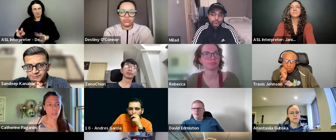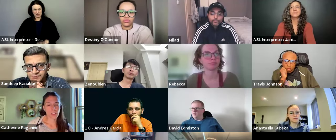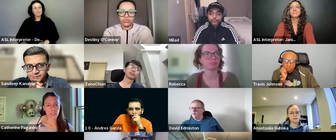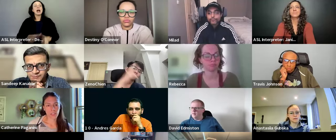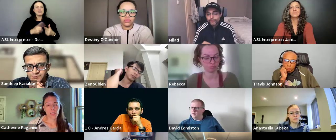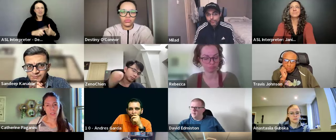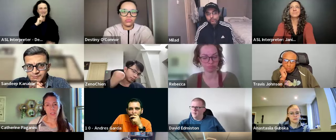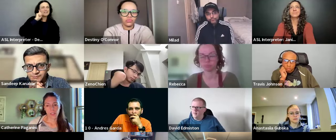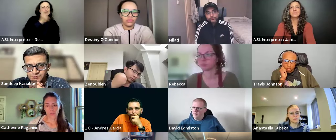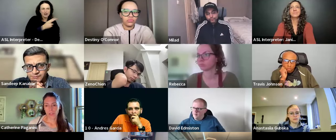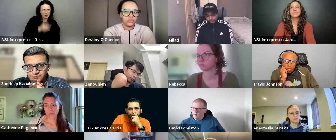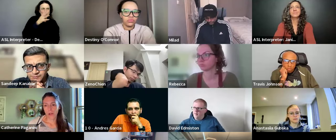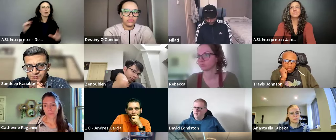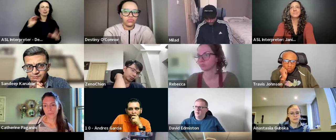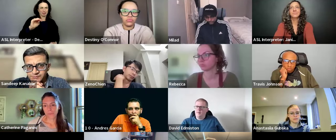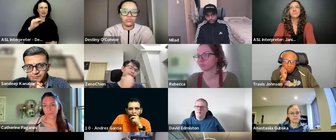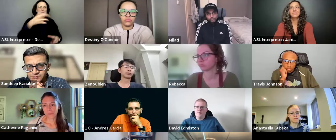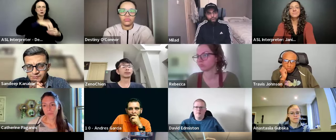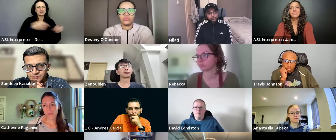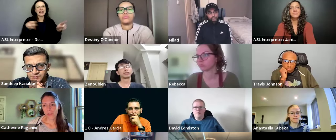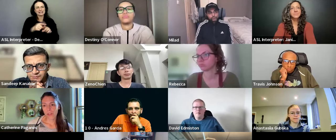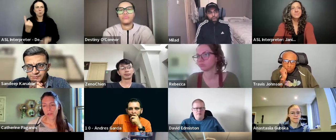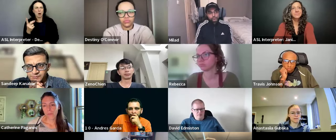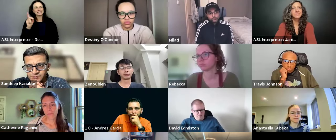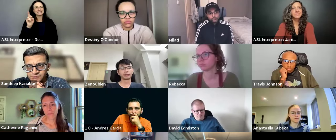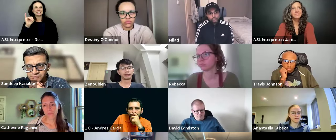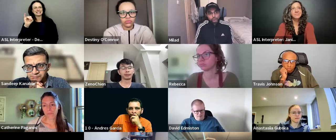the deaf and hard of hearing one as well.